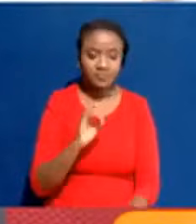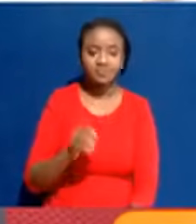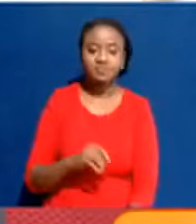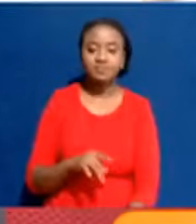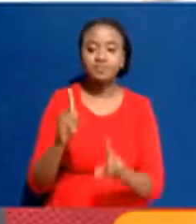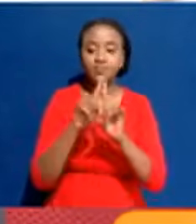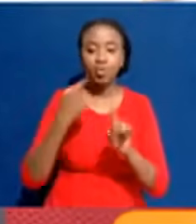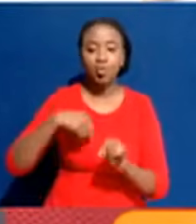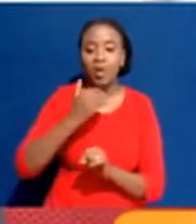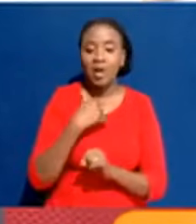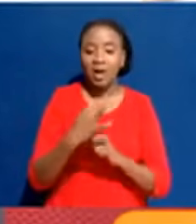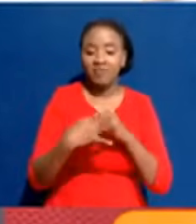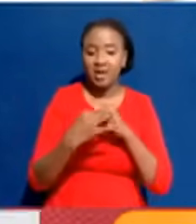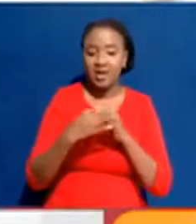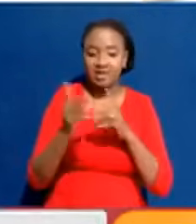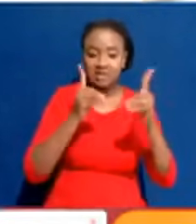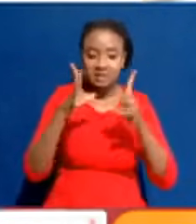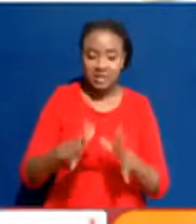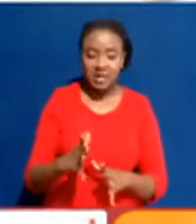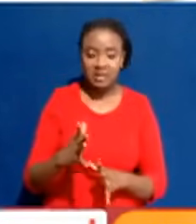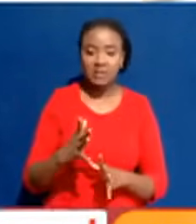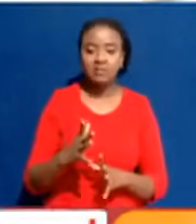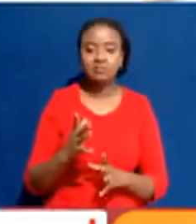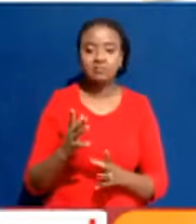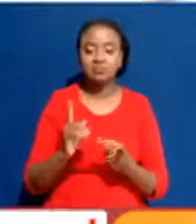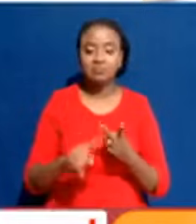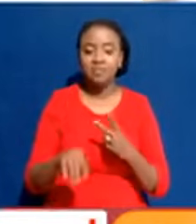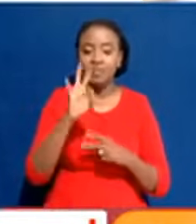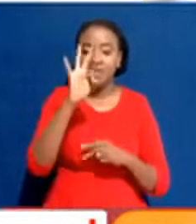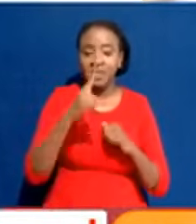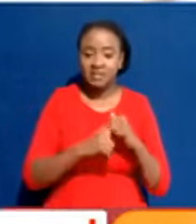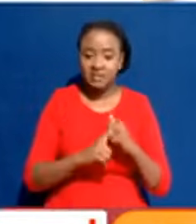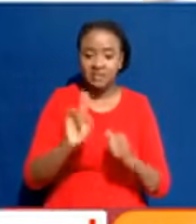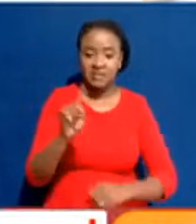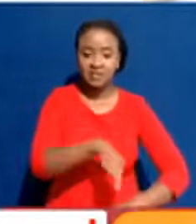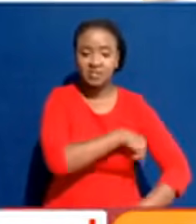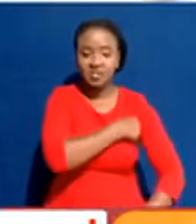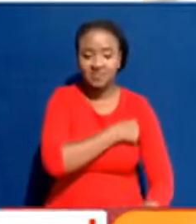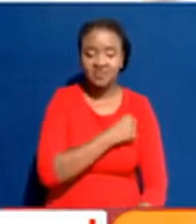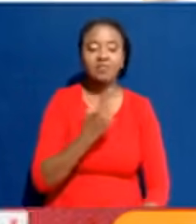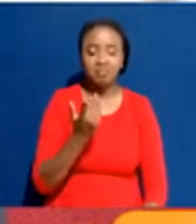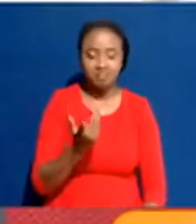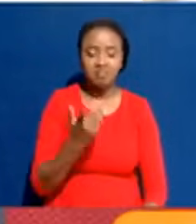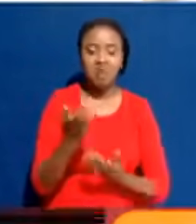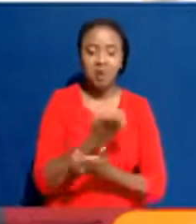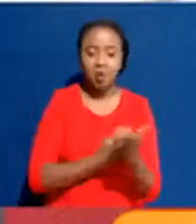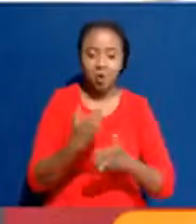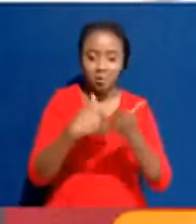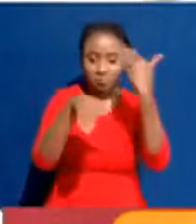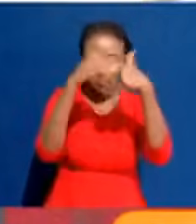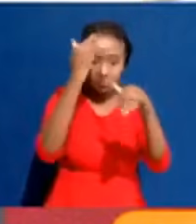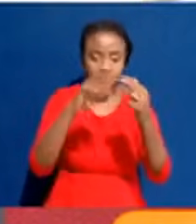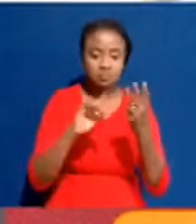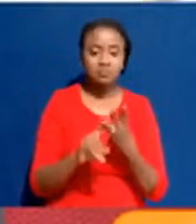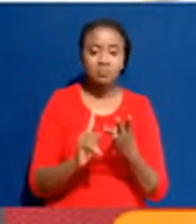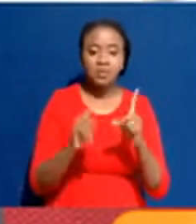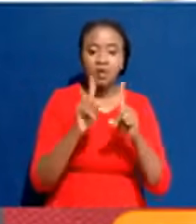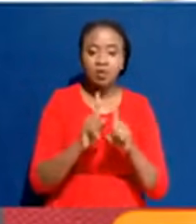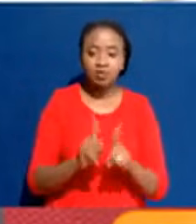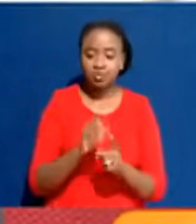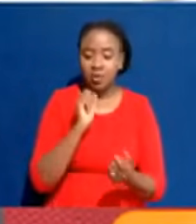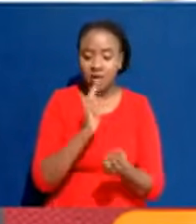need to fill, 36 chief economists and 13 principal economists and 11 senior